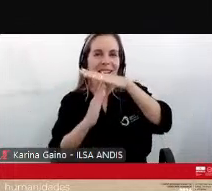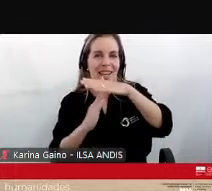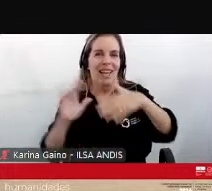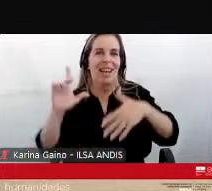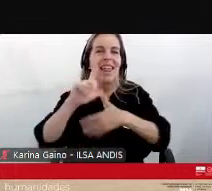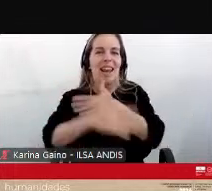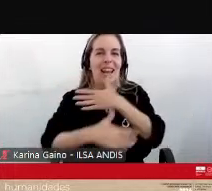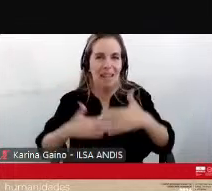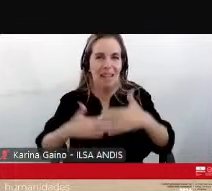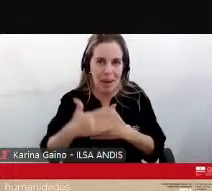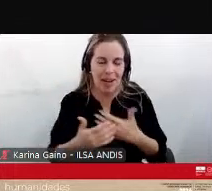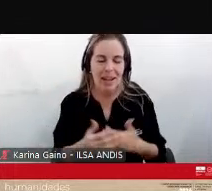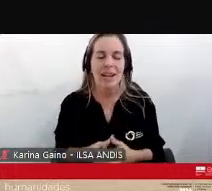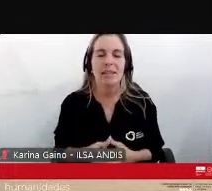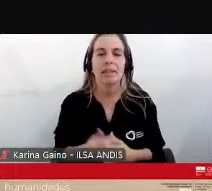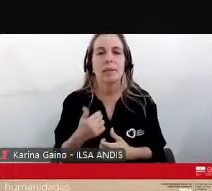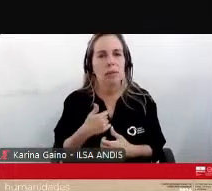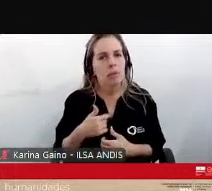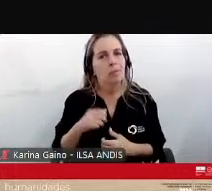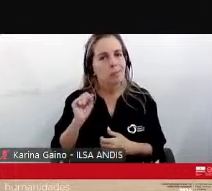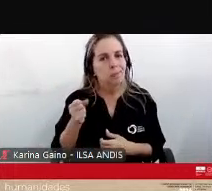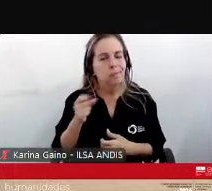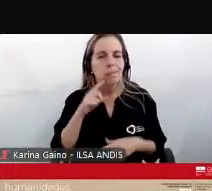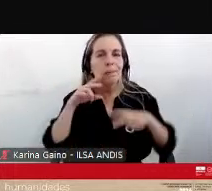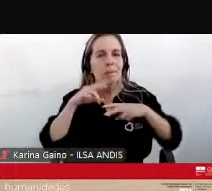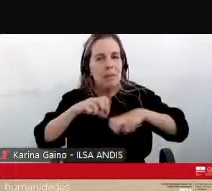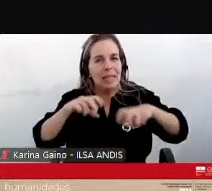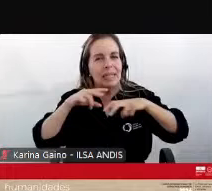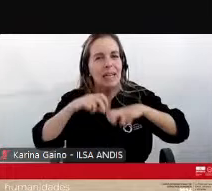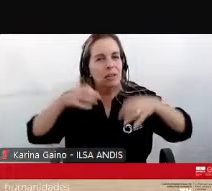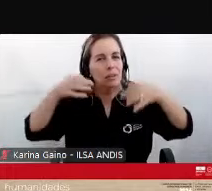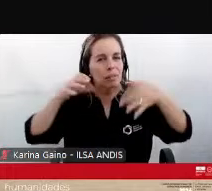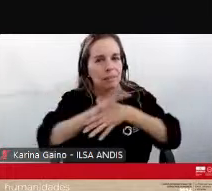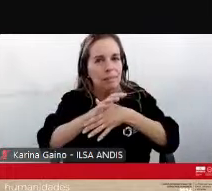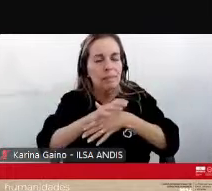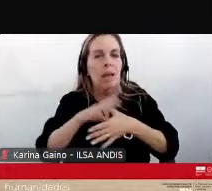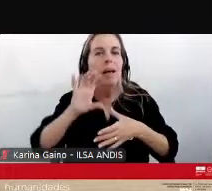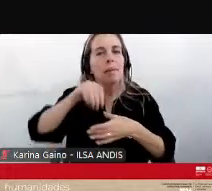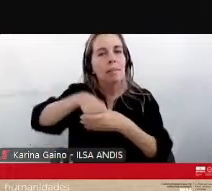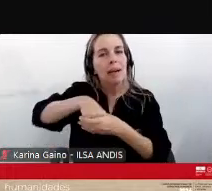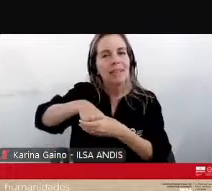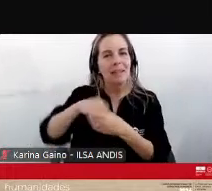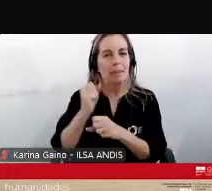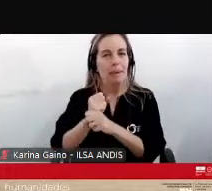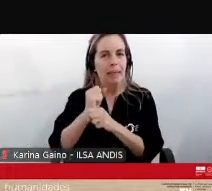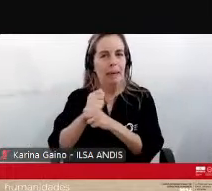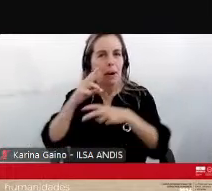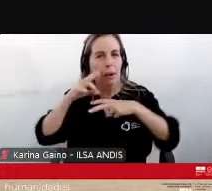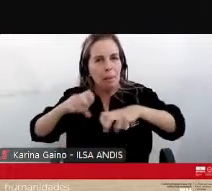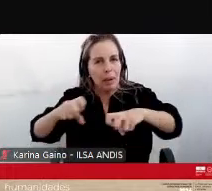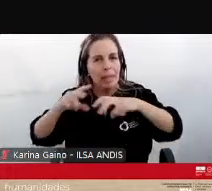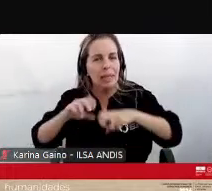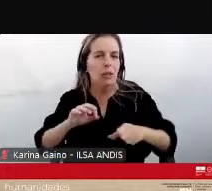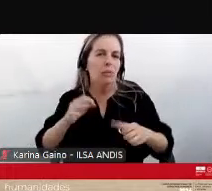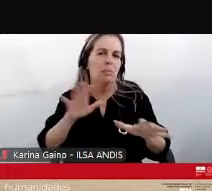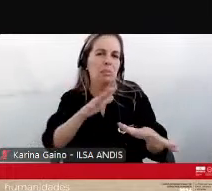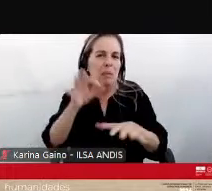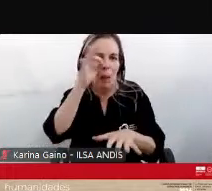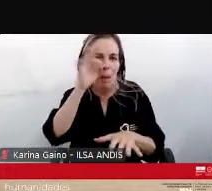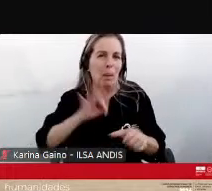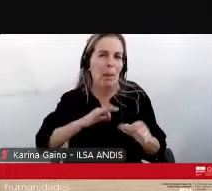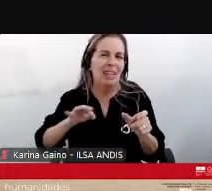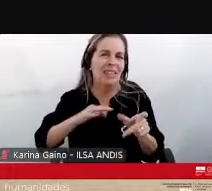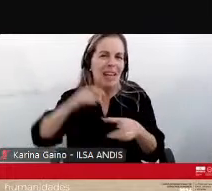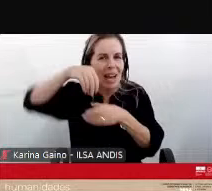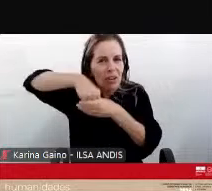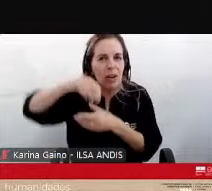been involved in research for many, many years, about 20 years in Verite. We also work on the development of tools